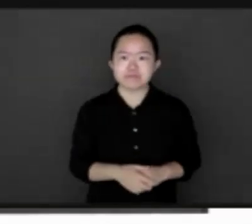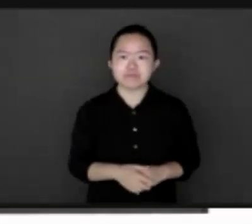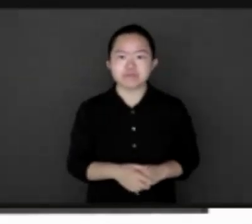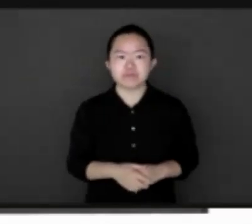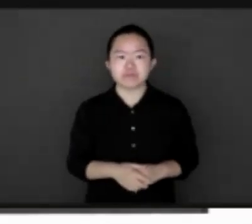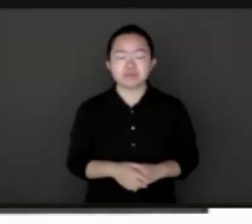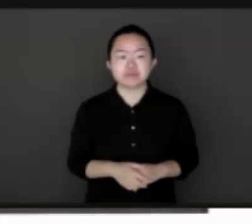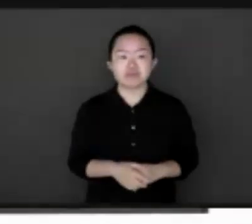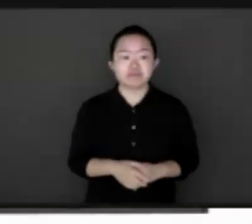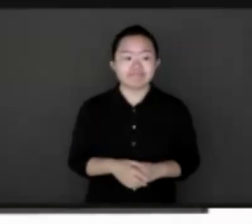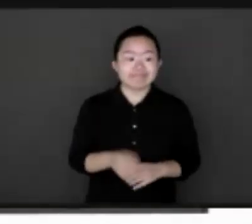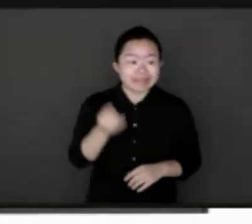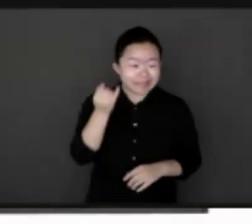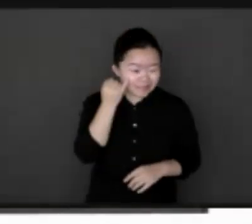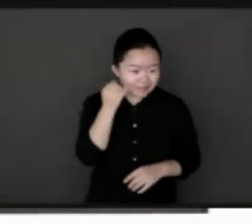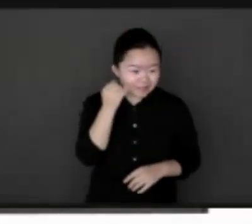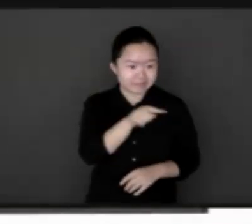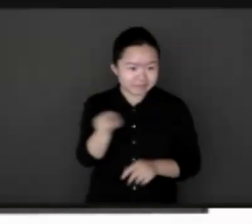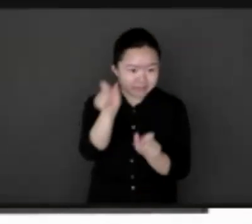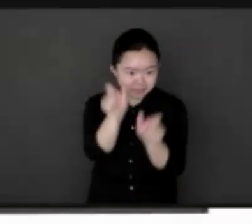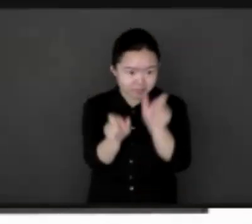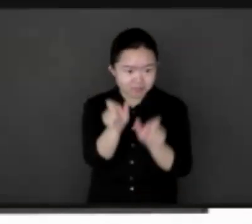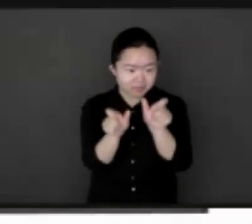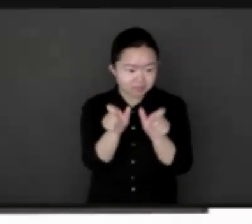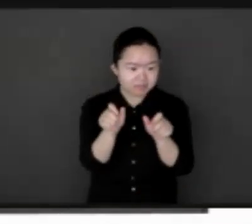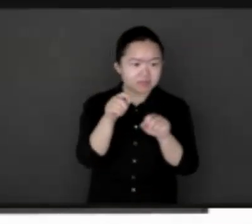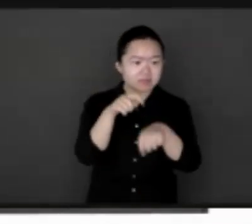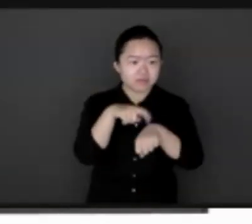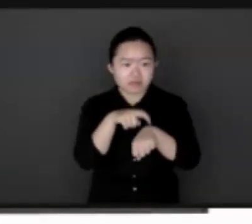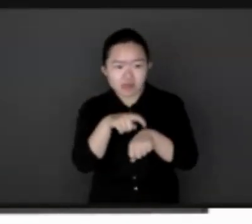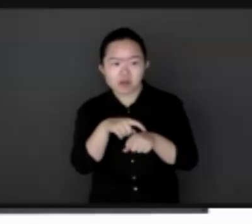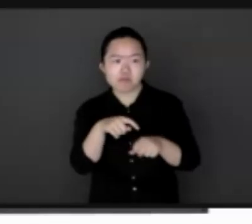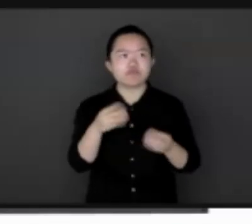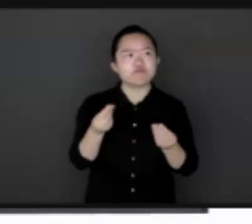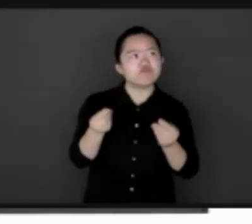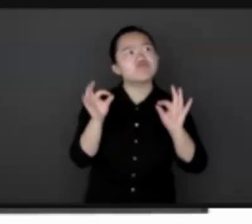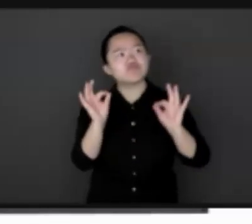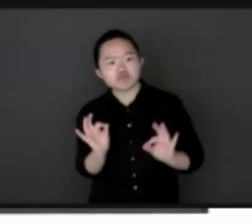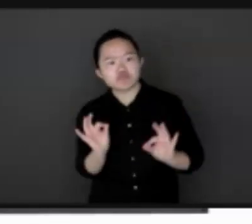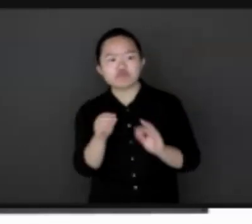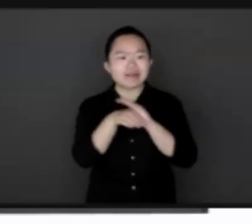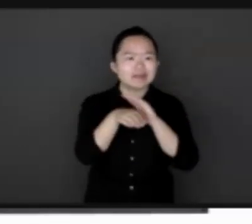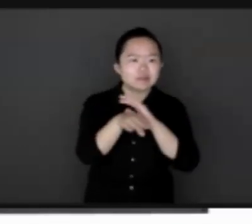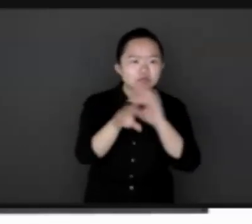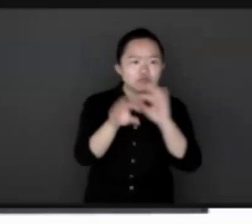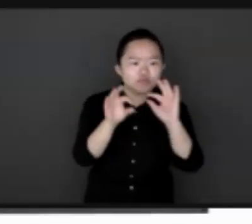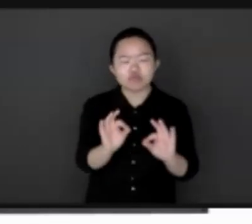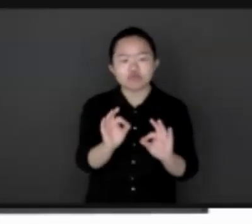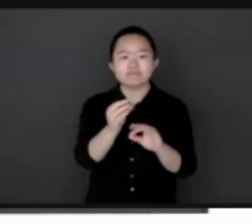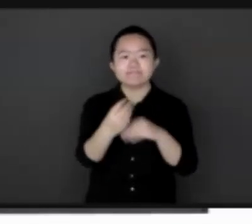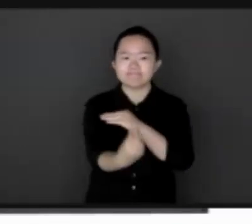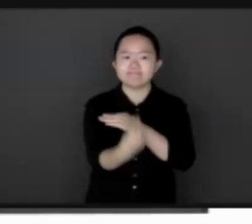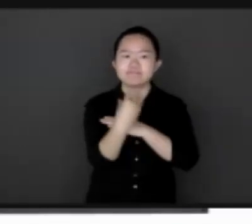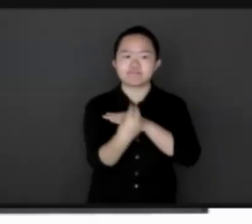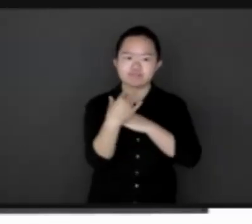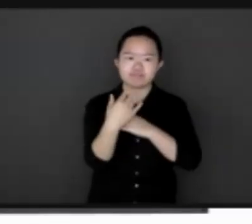and the opportunity to provide feedback, if they want to, it's not their responsibility, but if they would like to, it may empower the users,